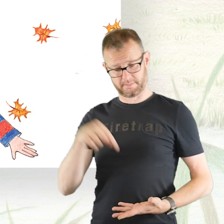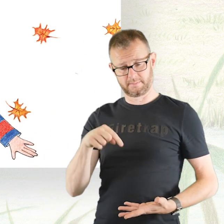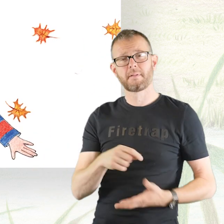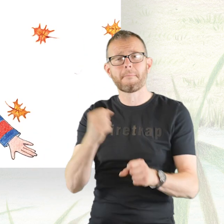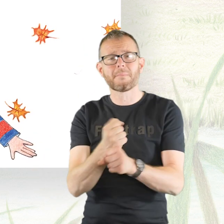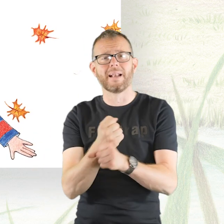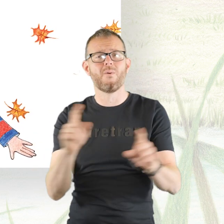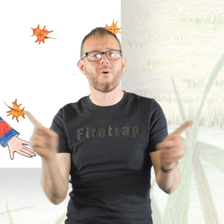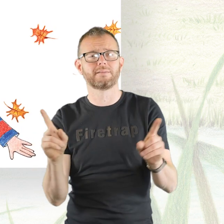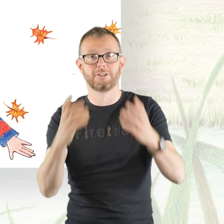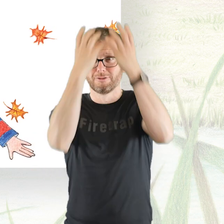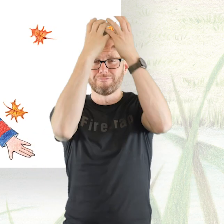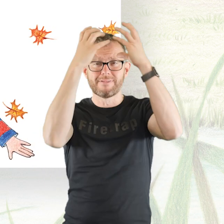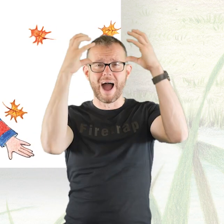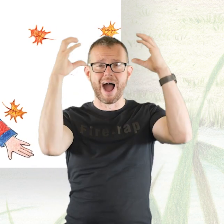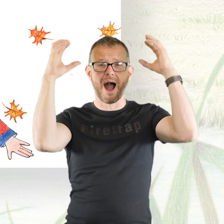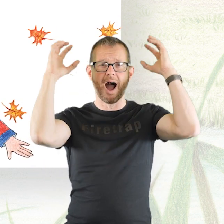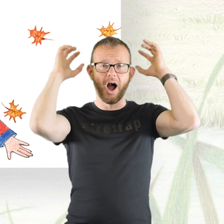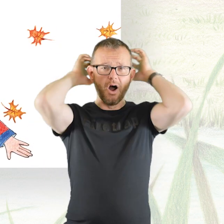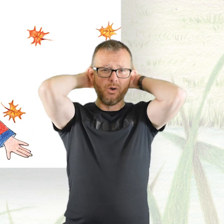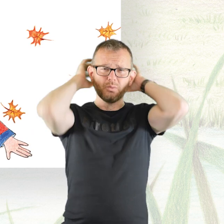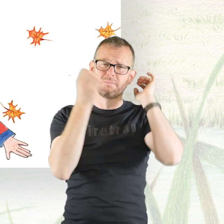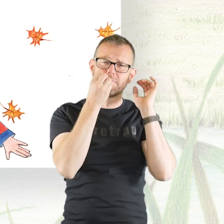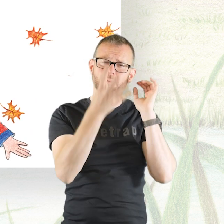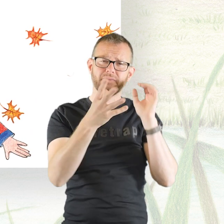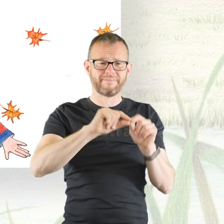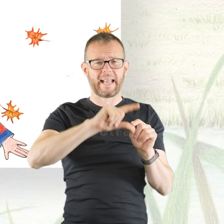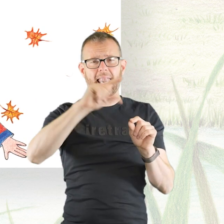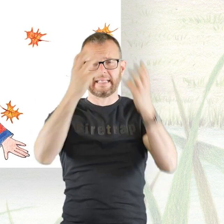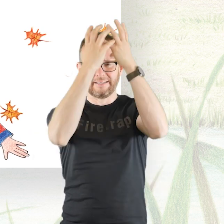They used the leaves to make a crown.